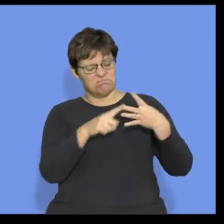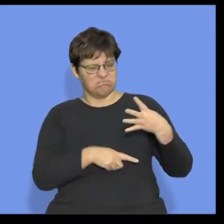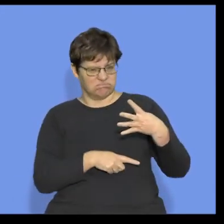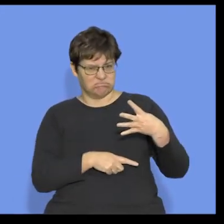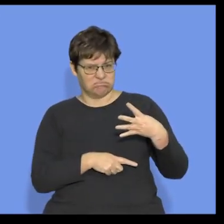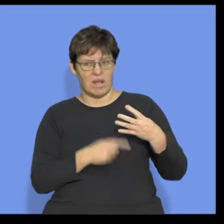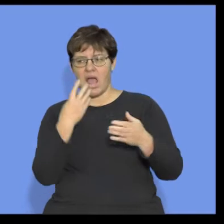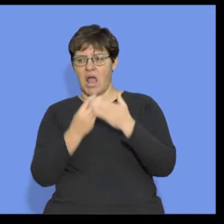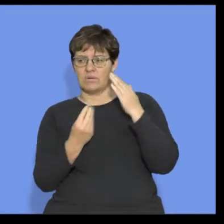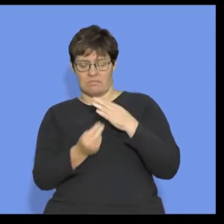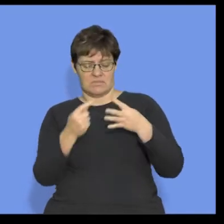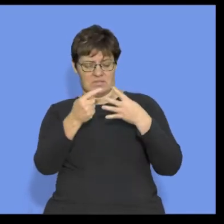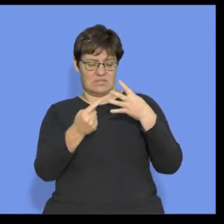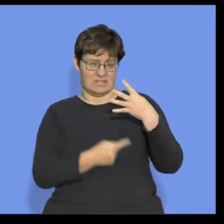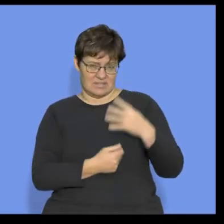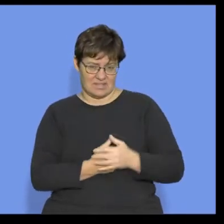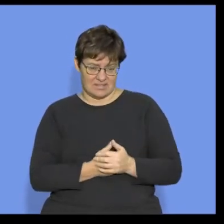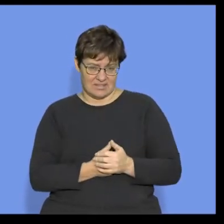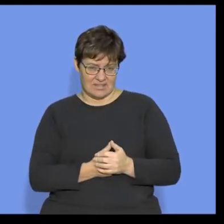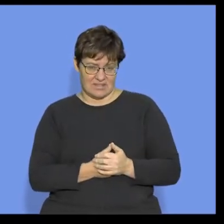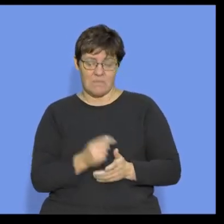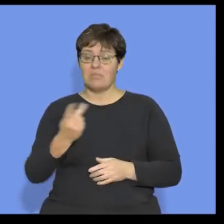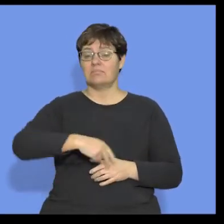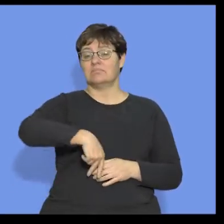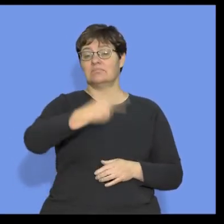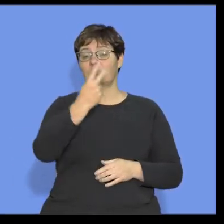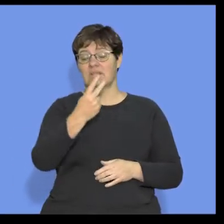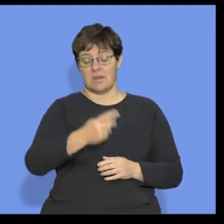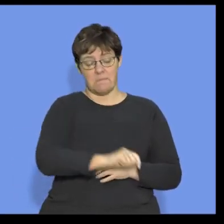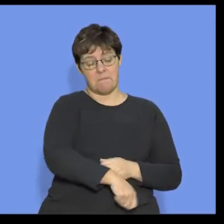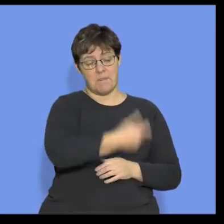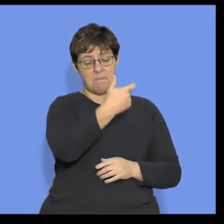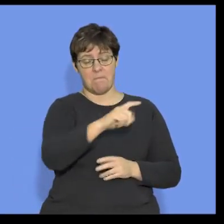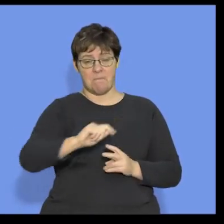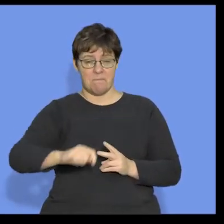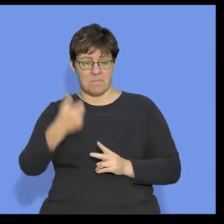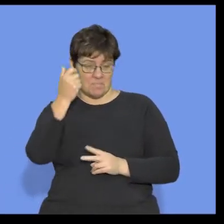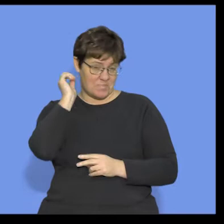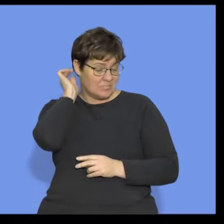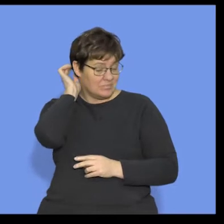possible outcomes. If we can toss what? A coin twice.